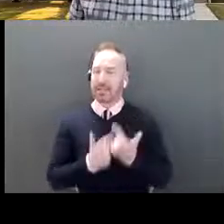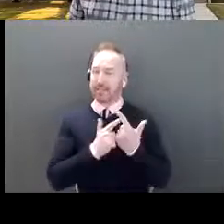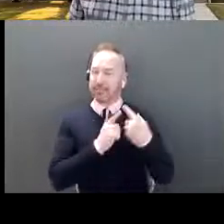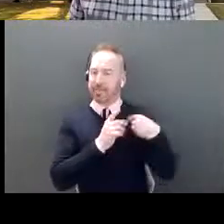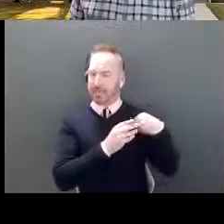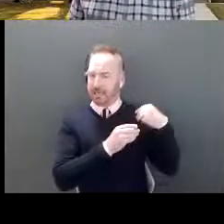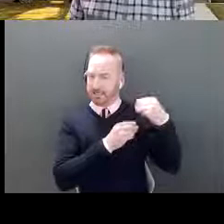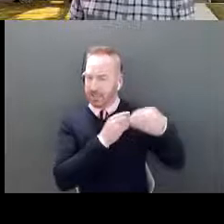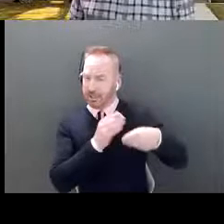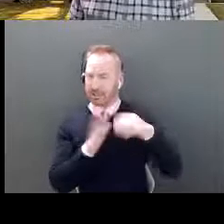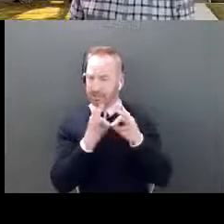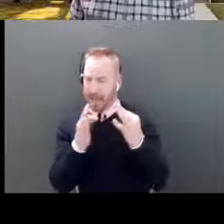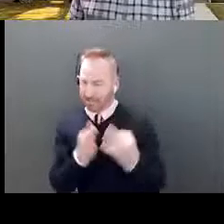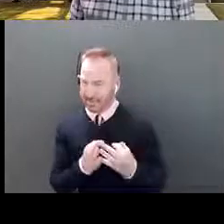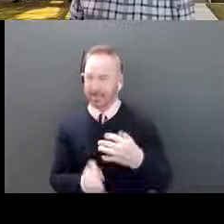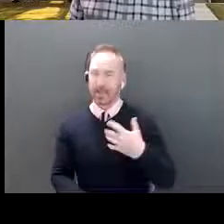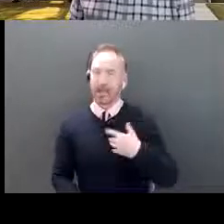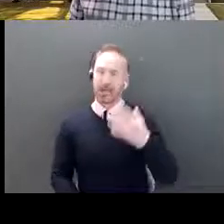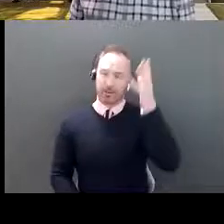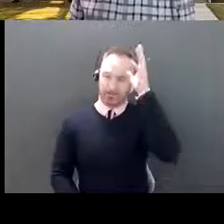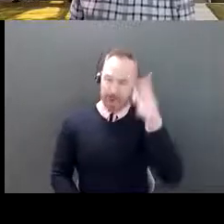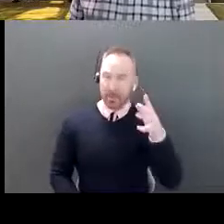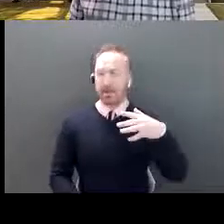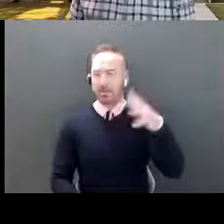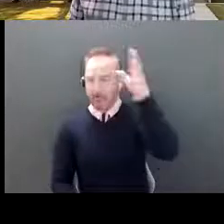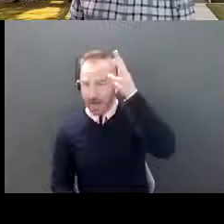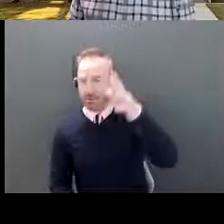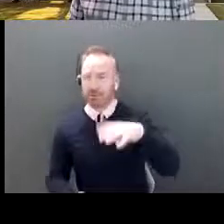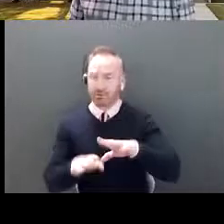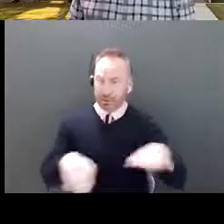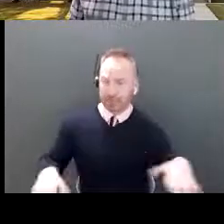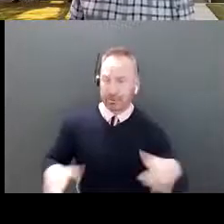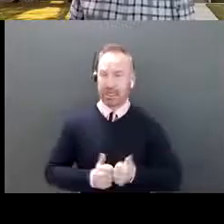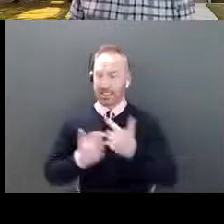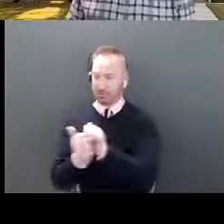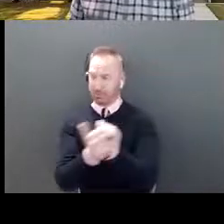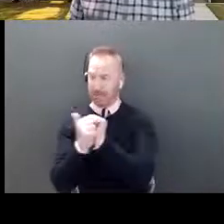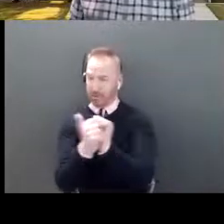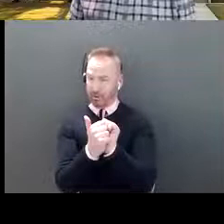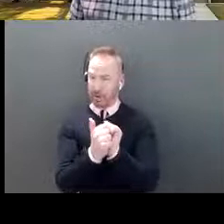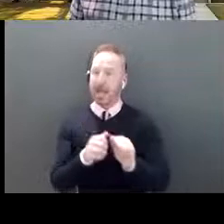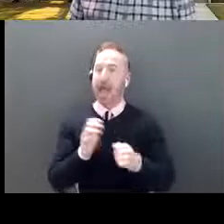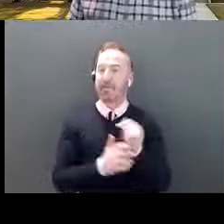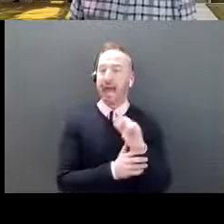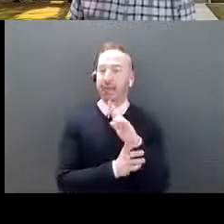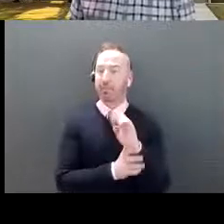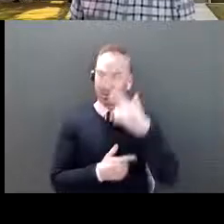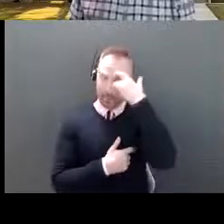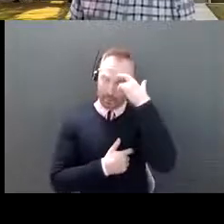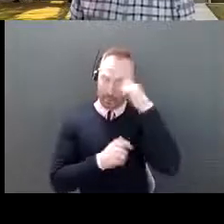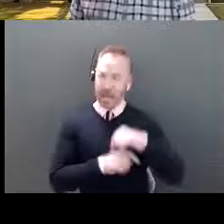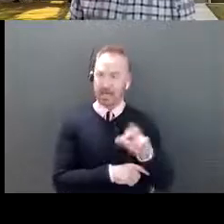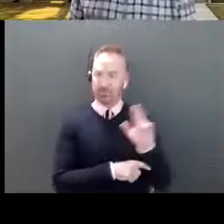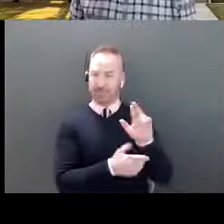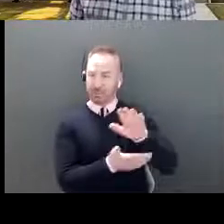with long histories of abuse, both that they suffered within residential schools and also within their